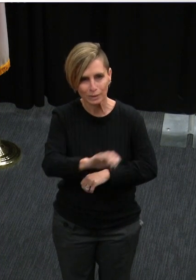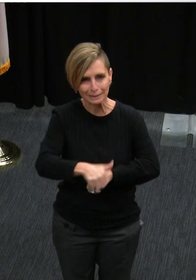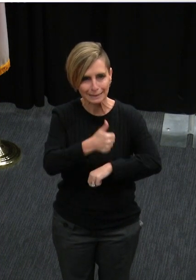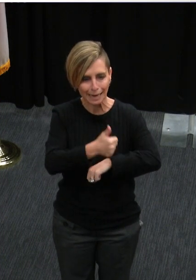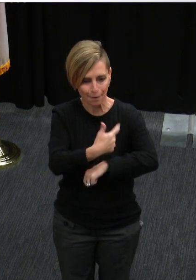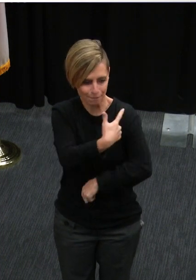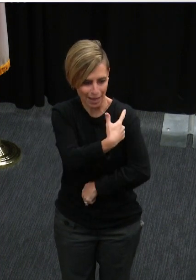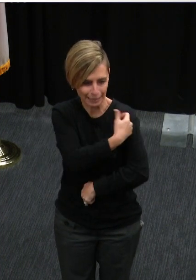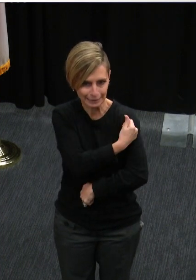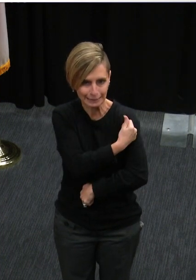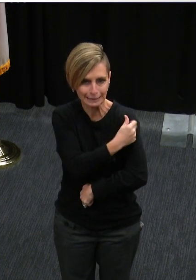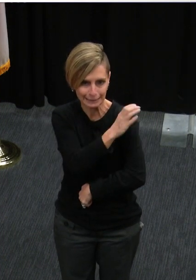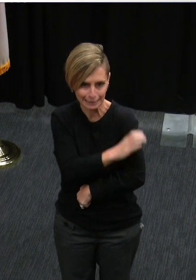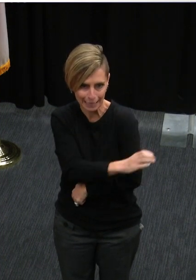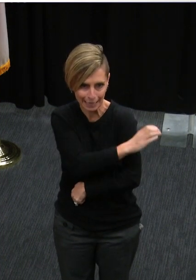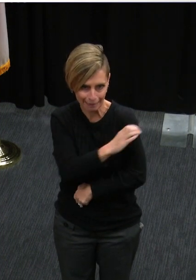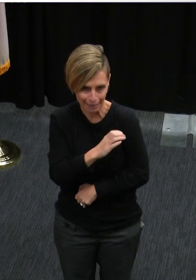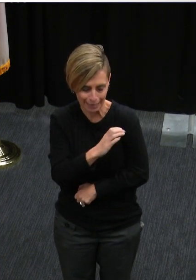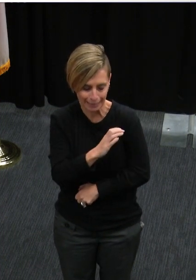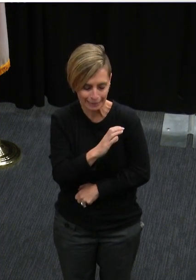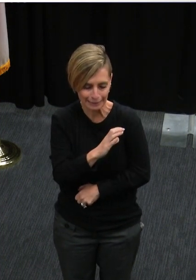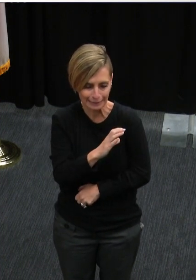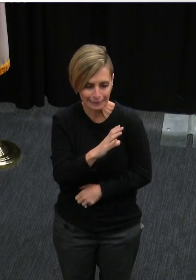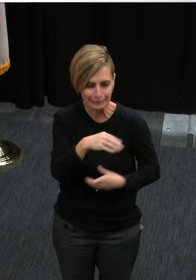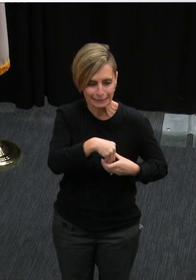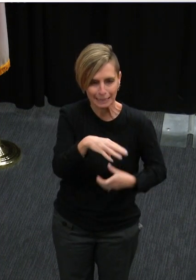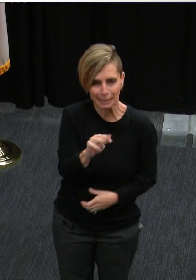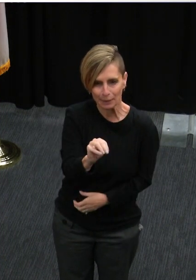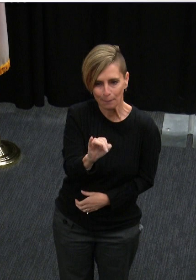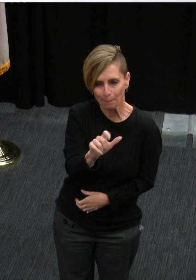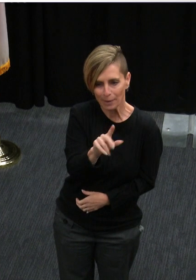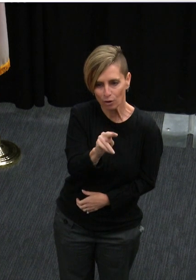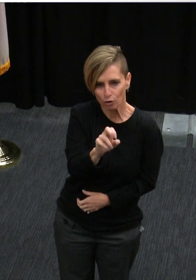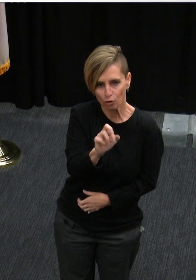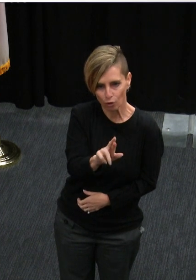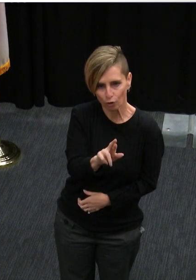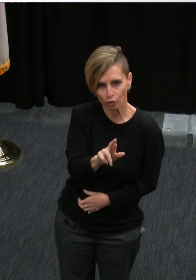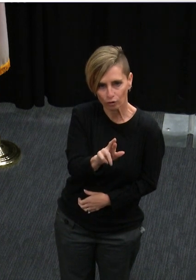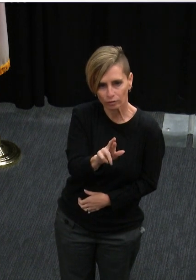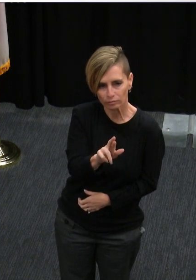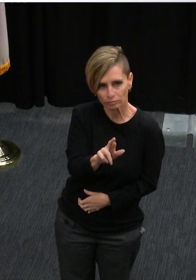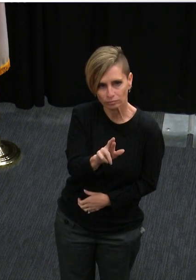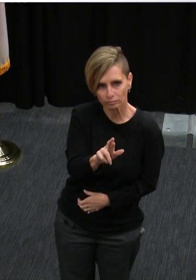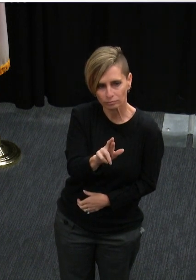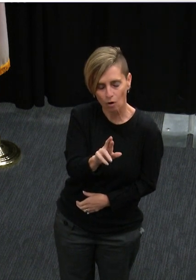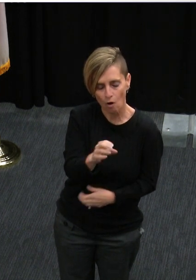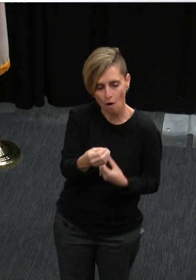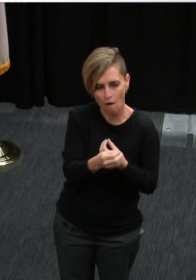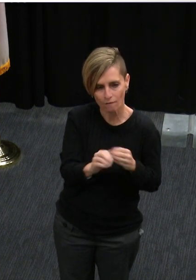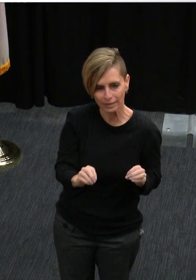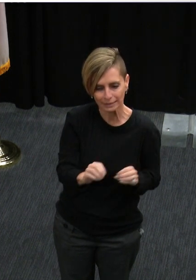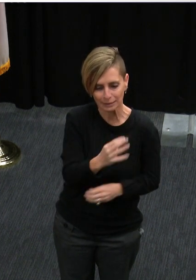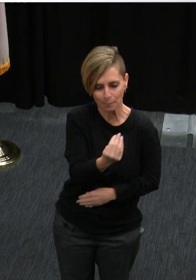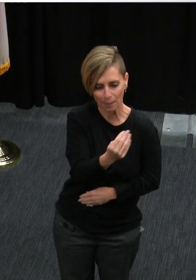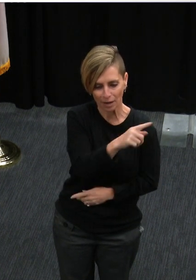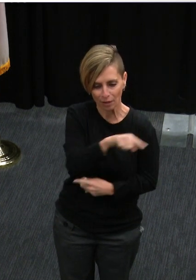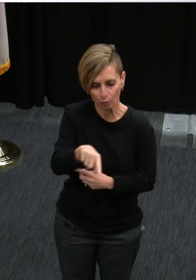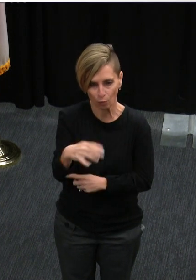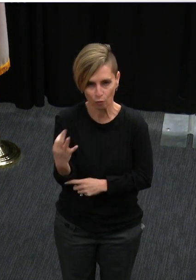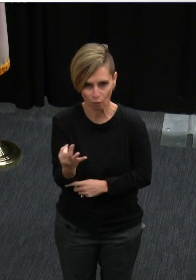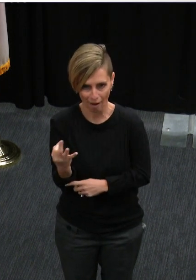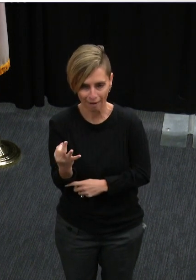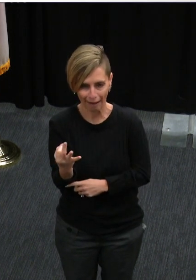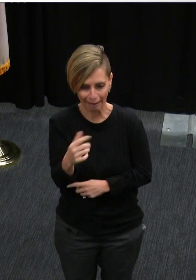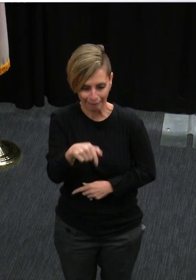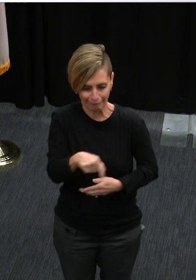our Milner facility all of this week. We had it scheduled Monday through Friday, and also all of next week we are doing